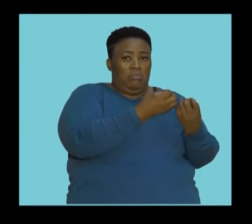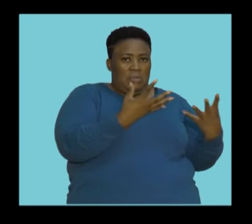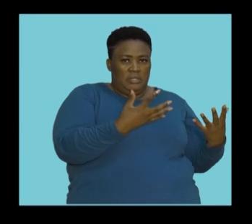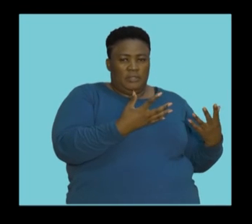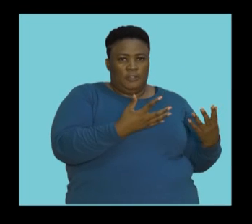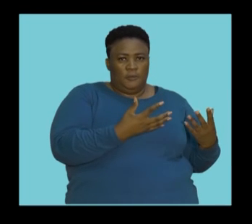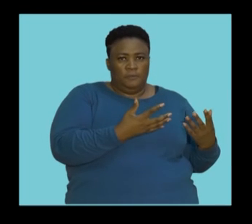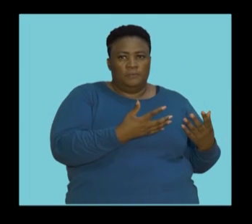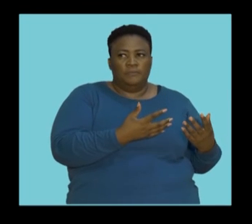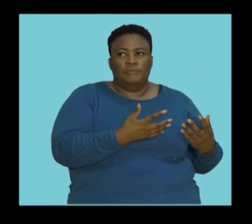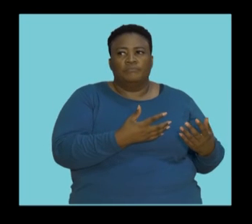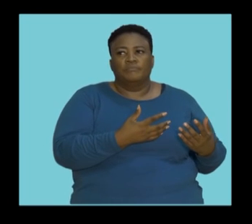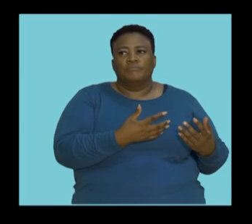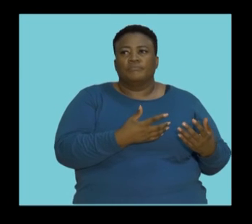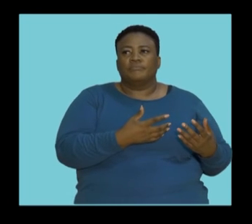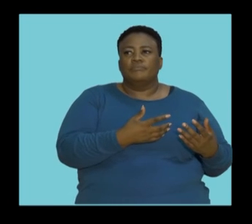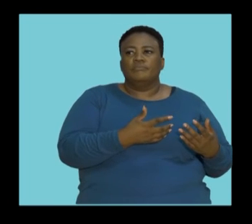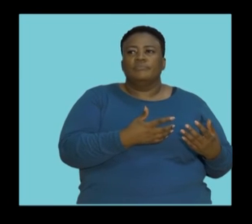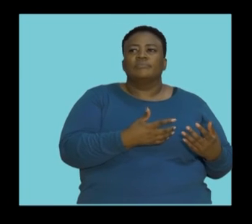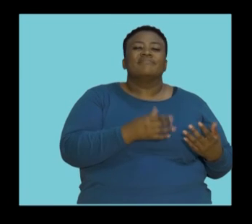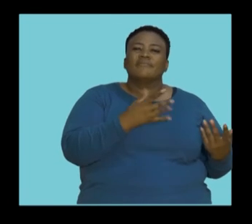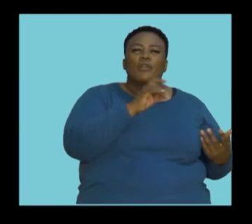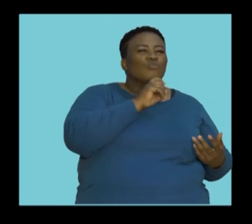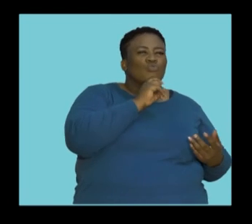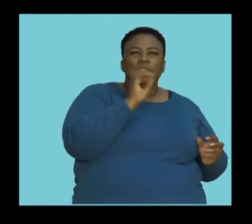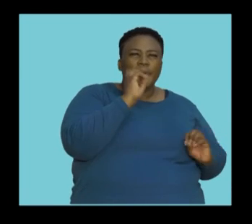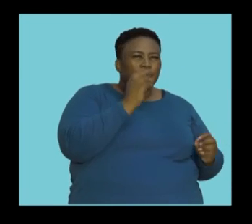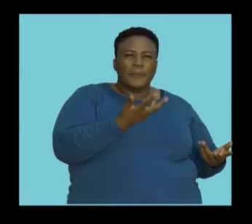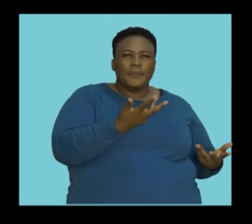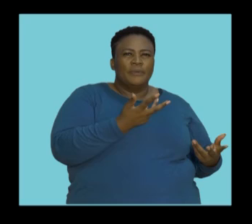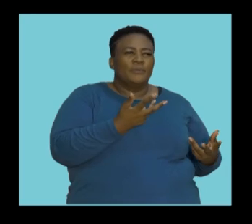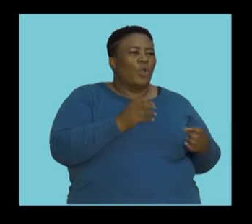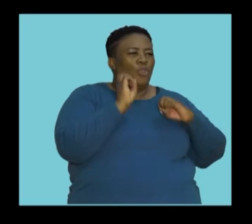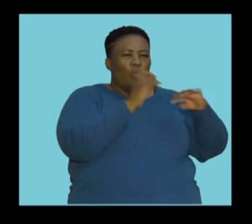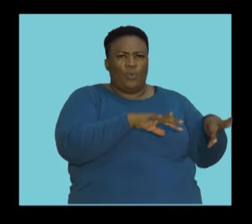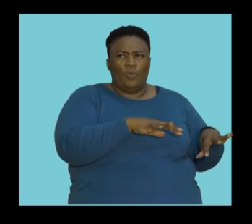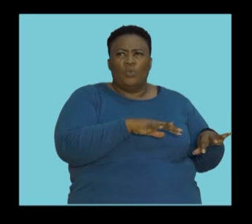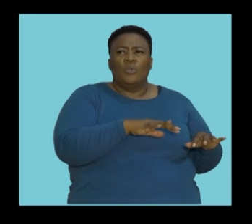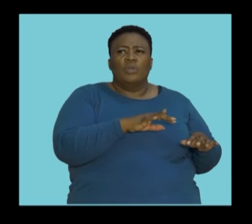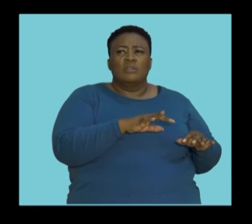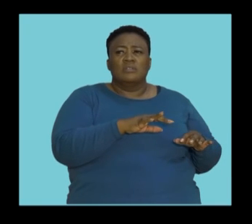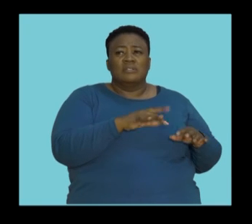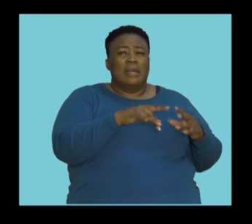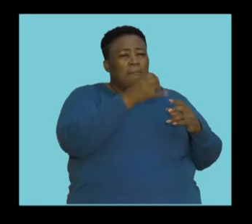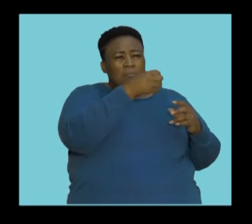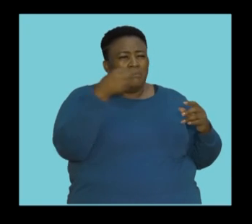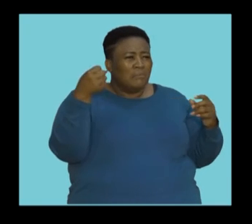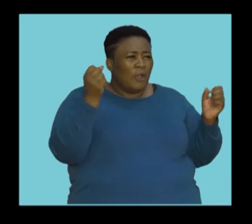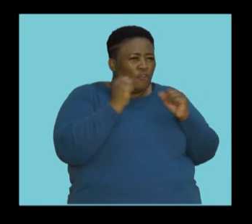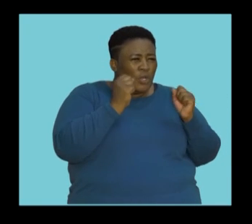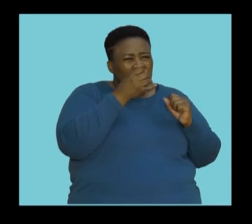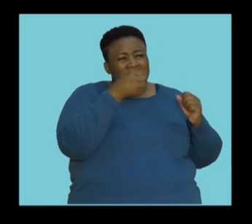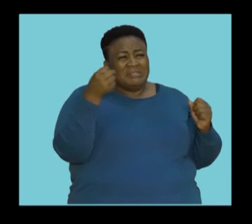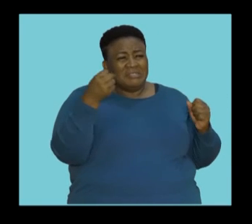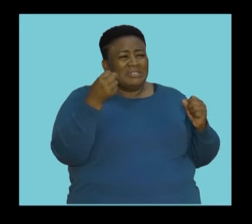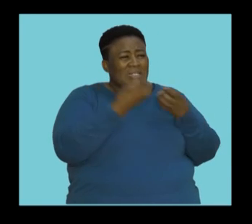excess. And this will be unused or thrown away. Often when you open your fridge and if you see that